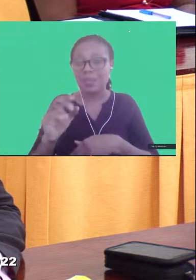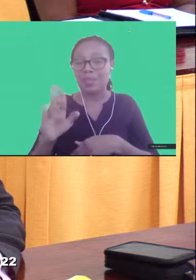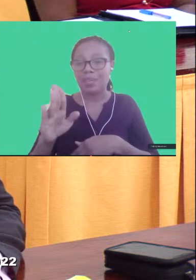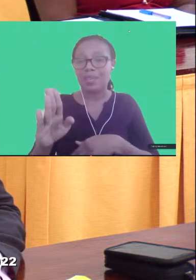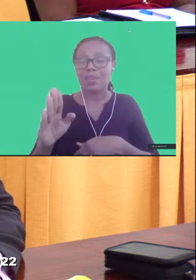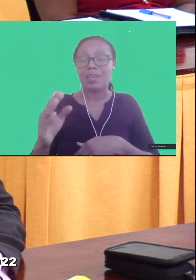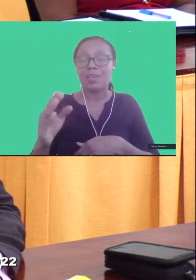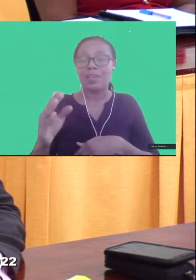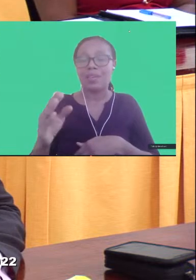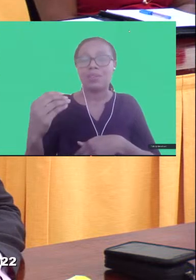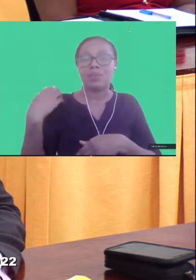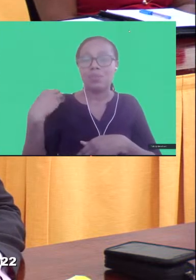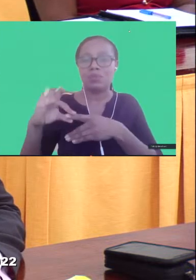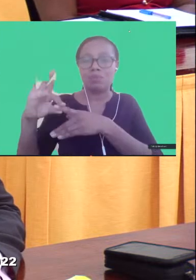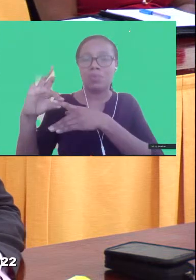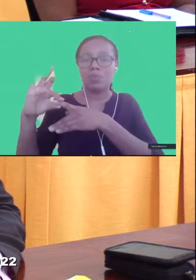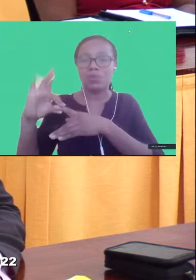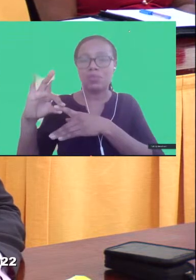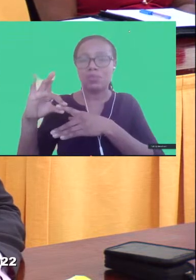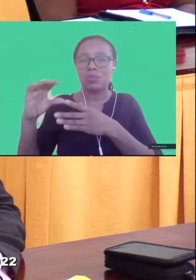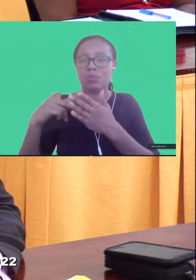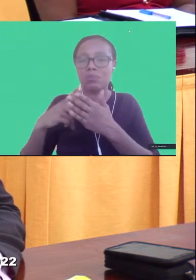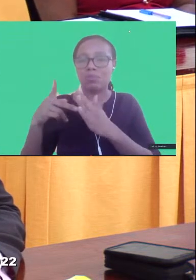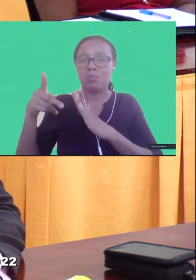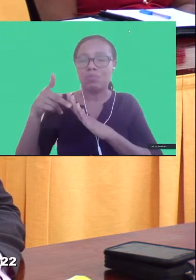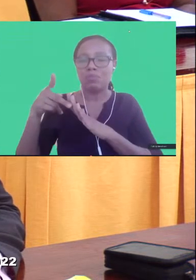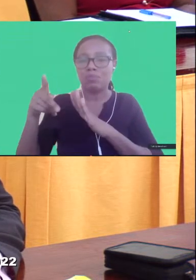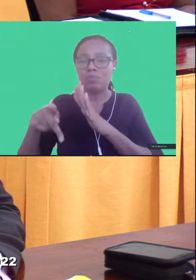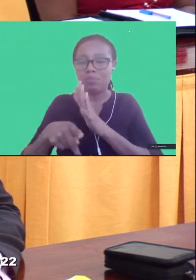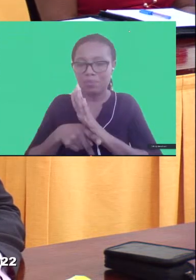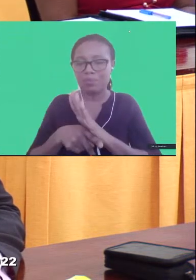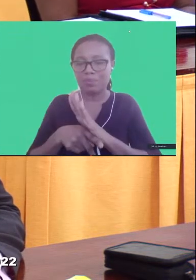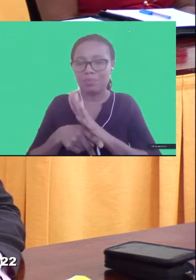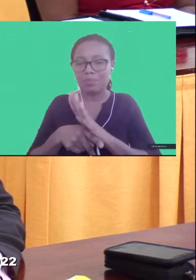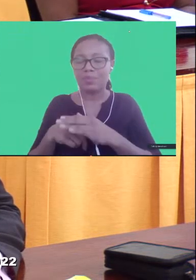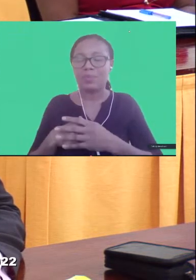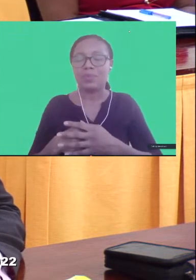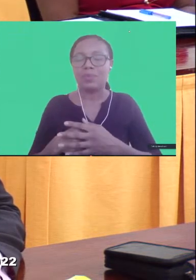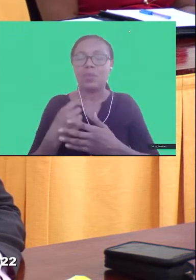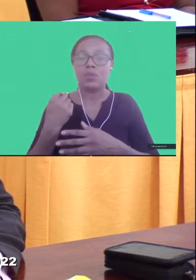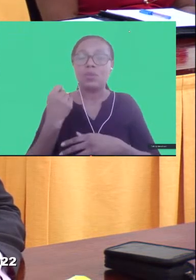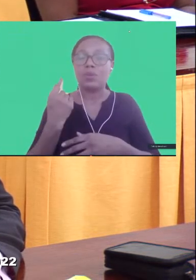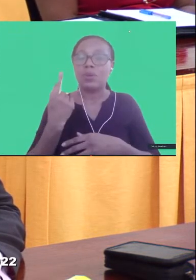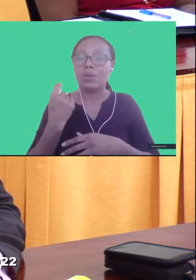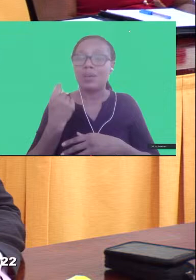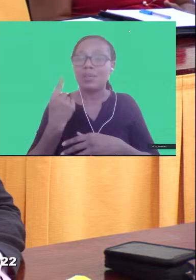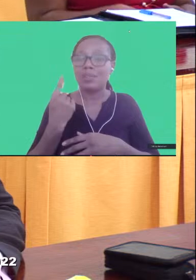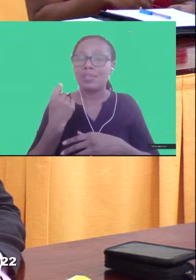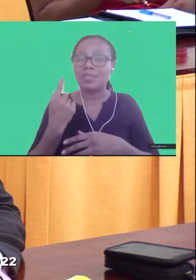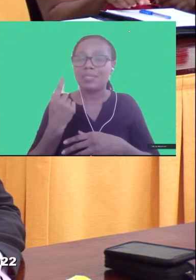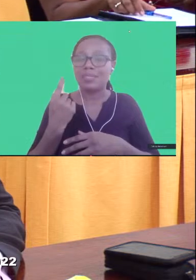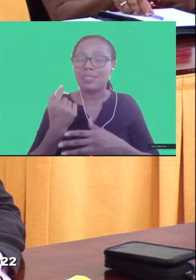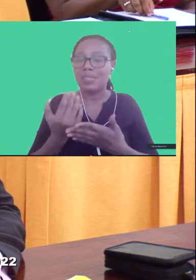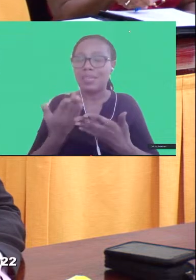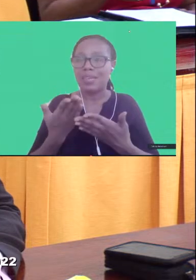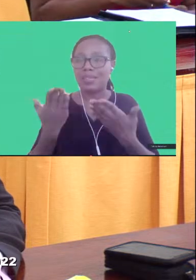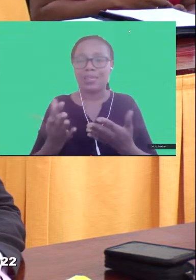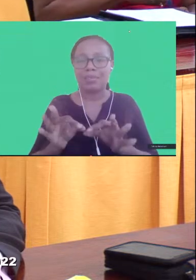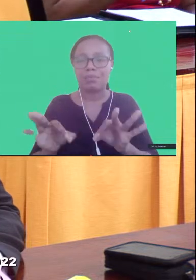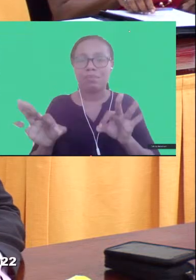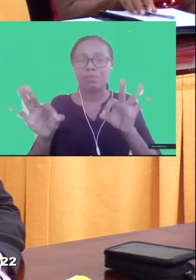the significance of what this means to the country, there is now a third Permanent Secretary in the